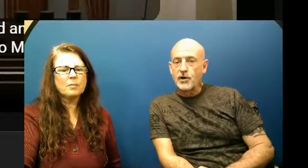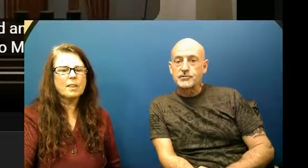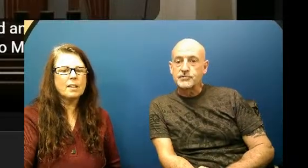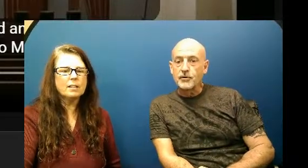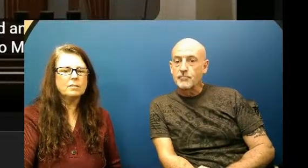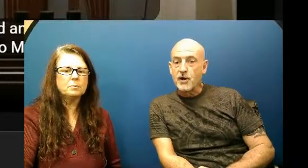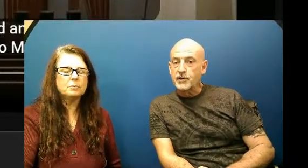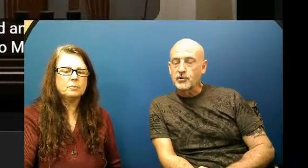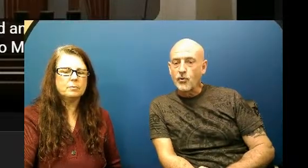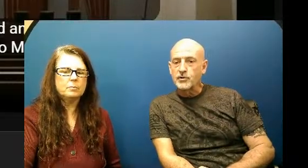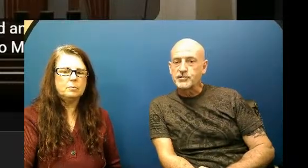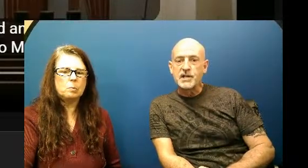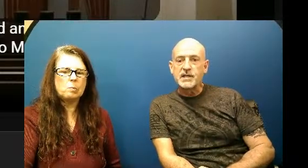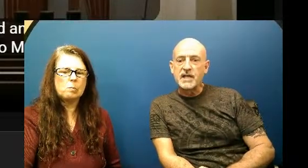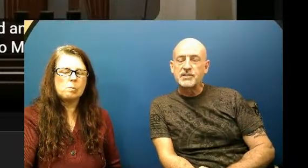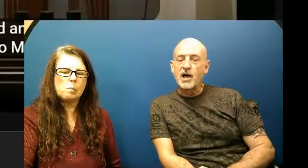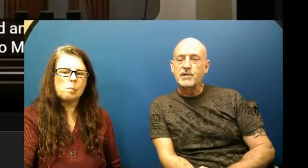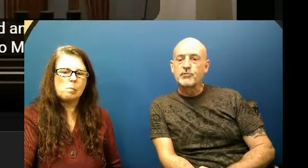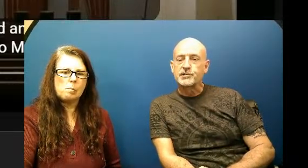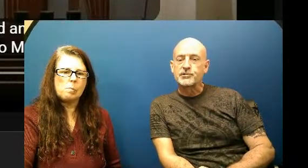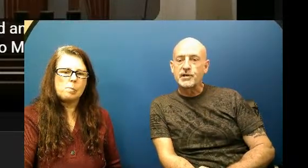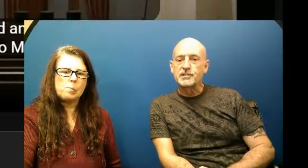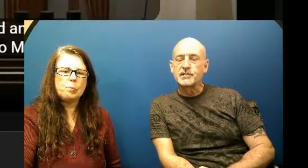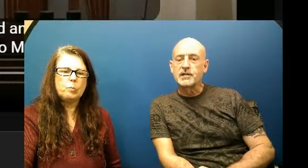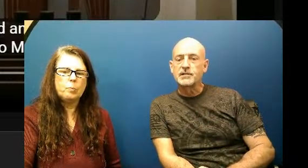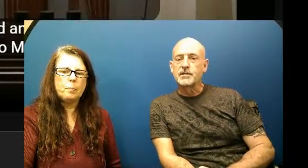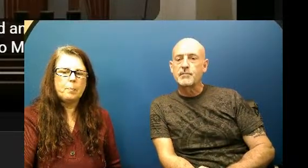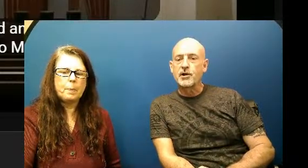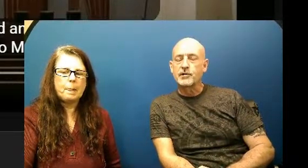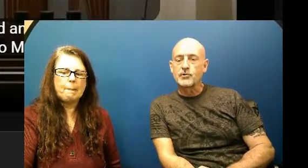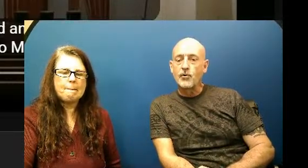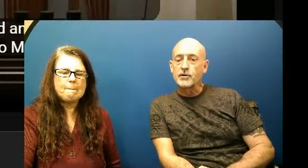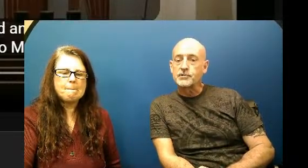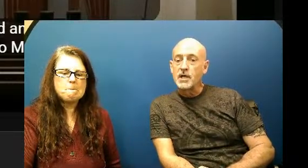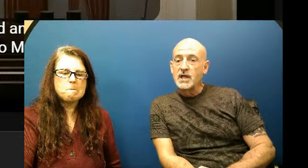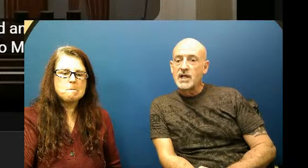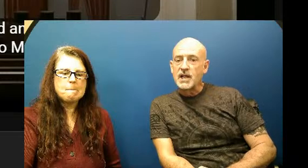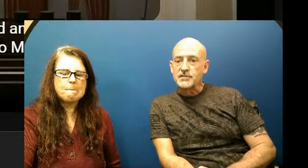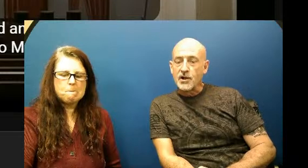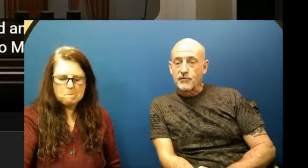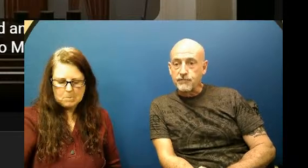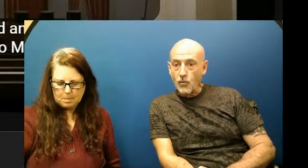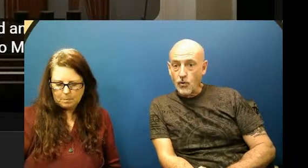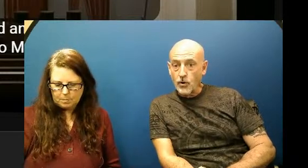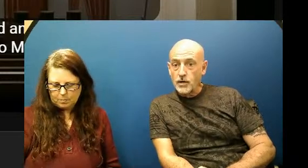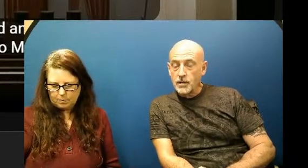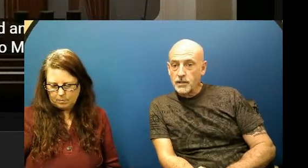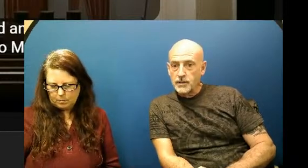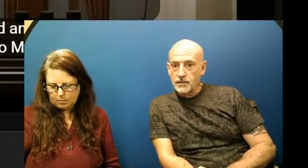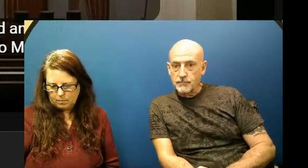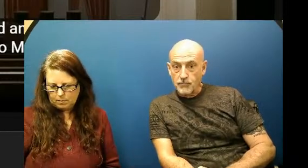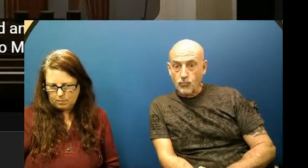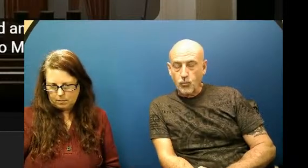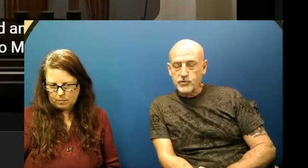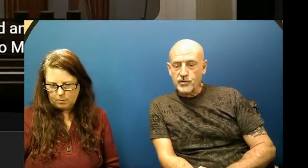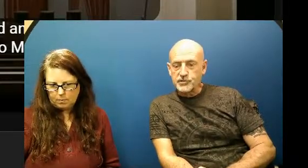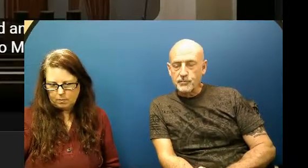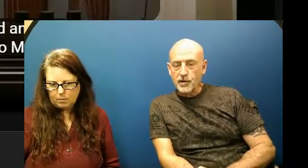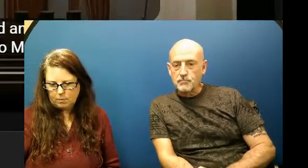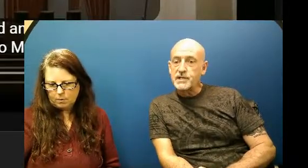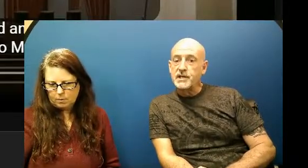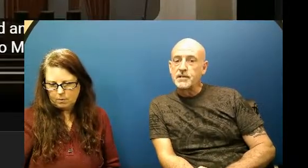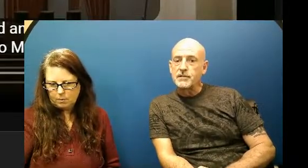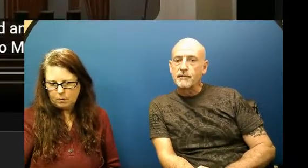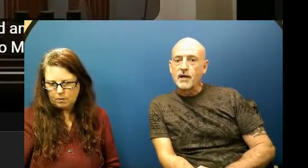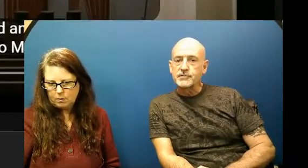American laws, the American courts. It cannot be restricted in the American courts. And therefore, one reason